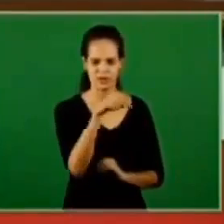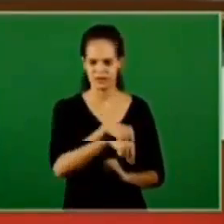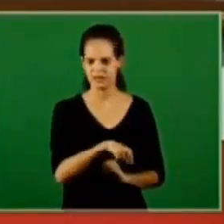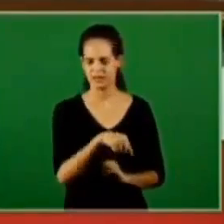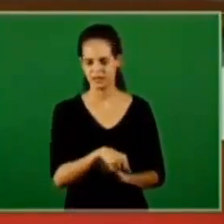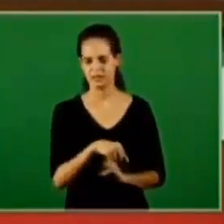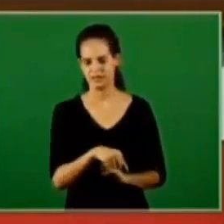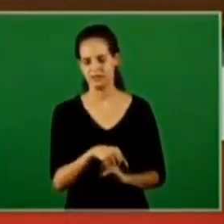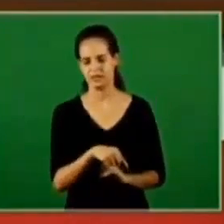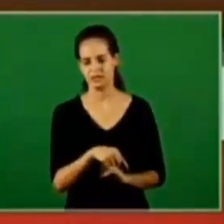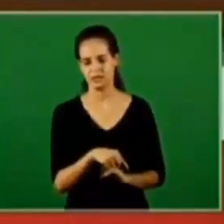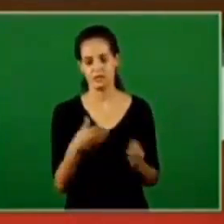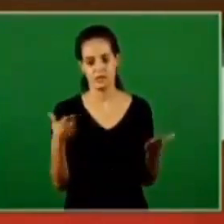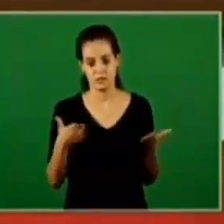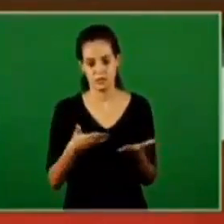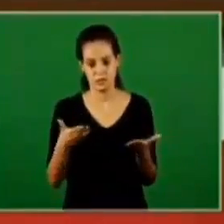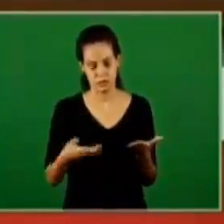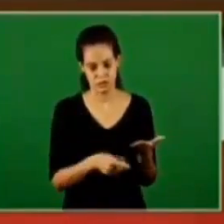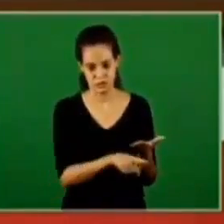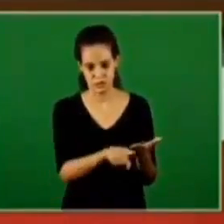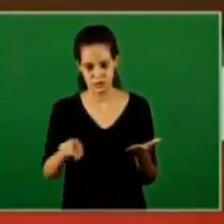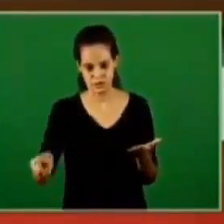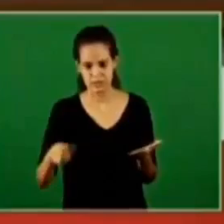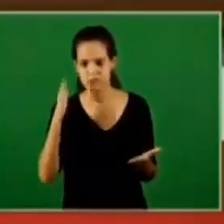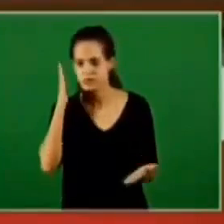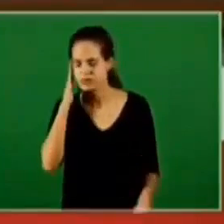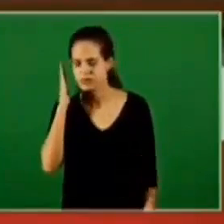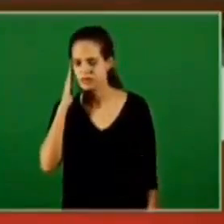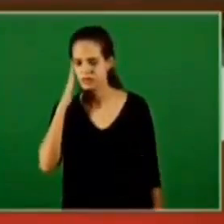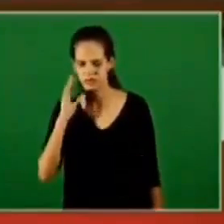heart of palm. And you who are listening to us,